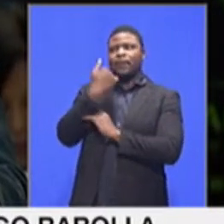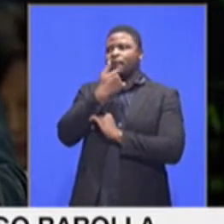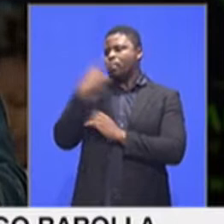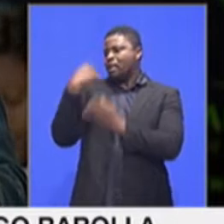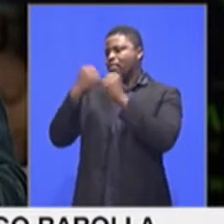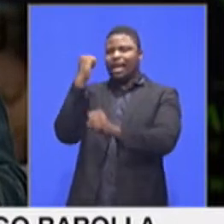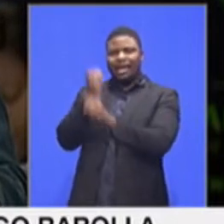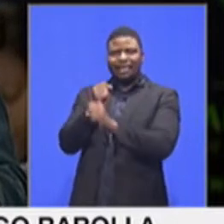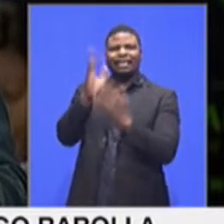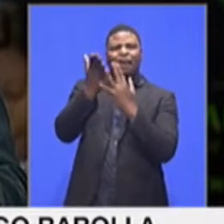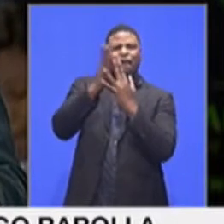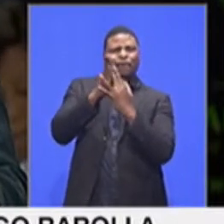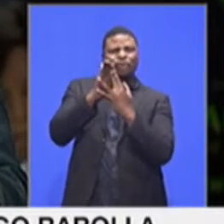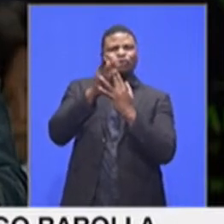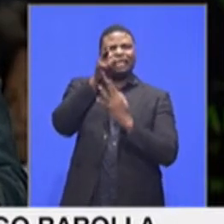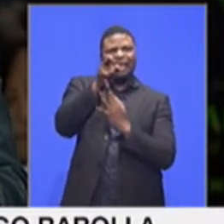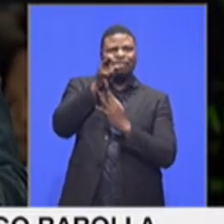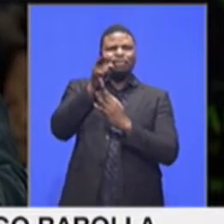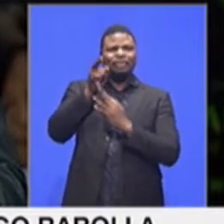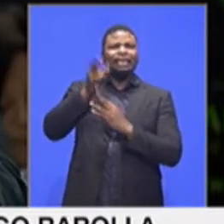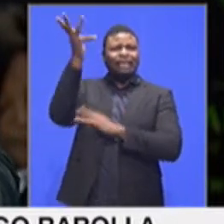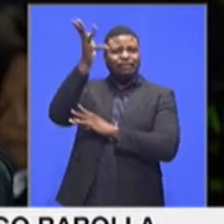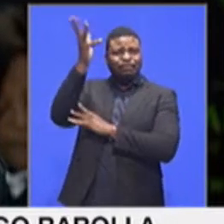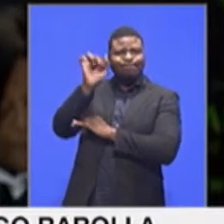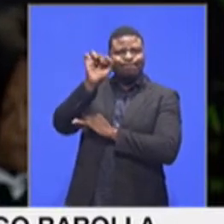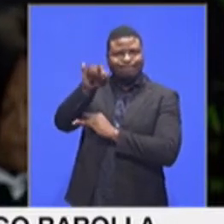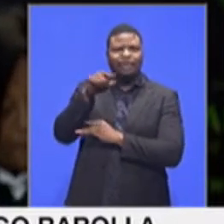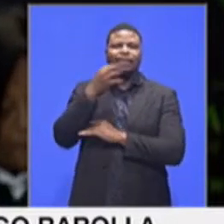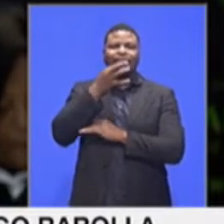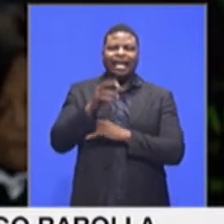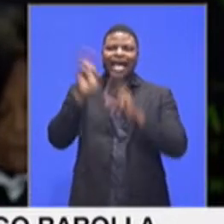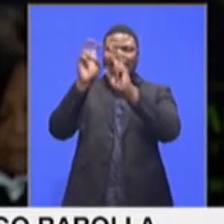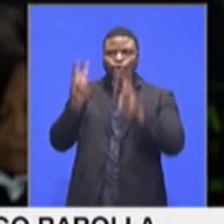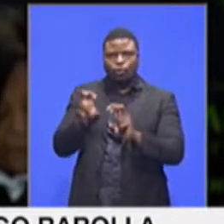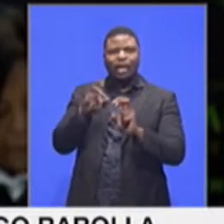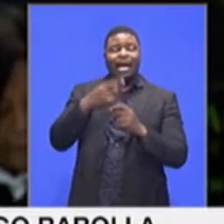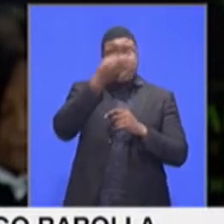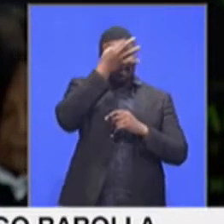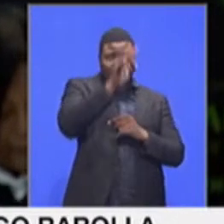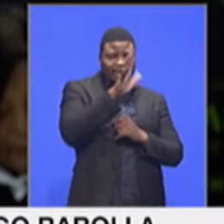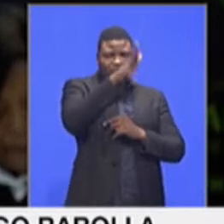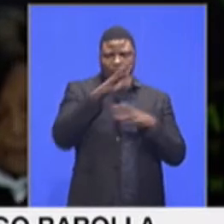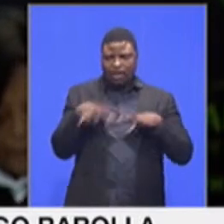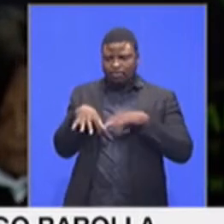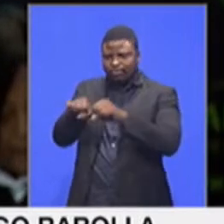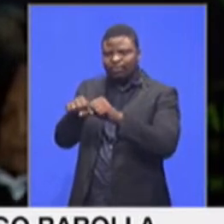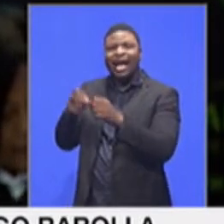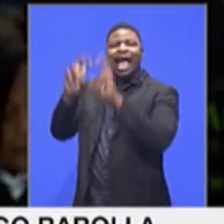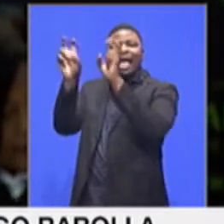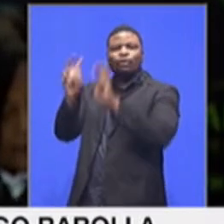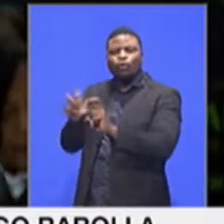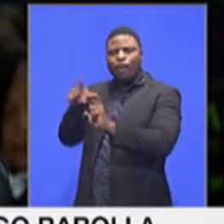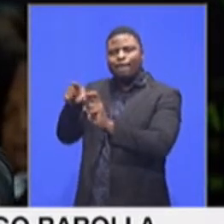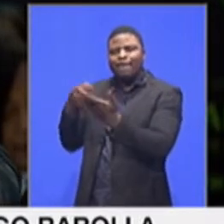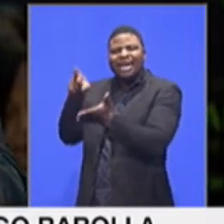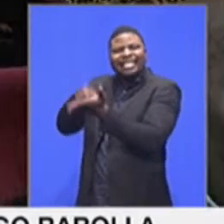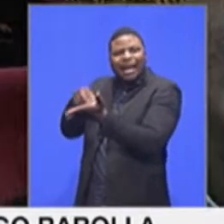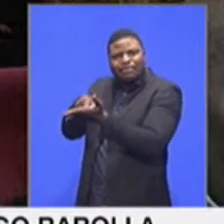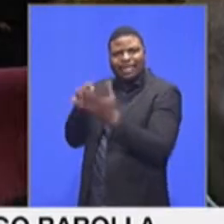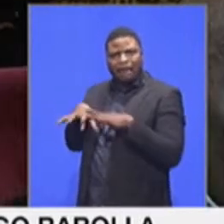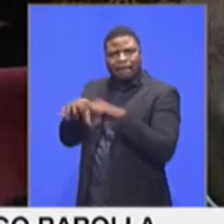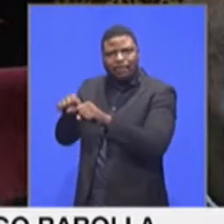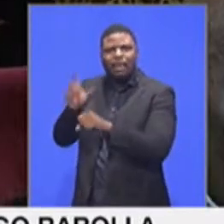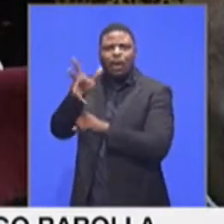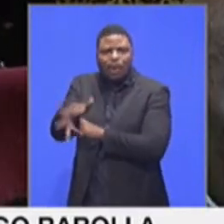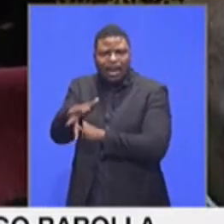over a portion of Eskom's debt. We are doing this for two reasons. Firstly, doing so